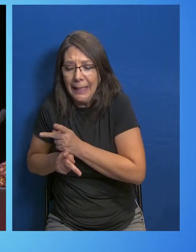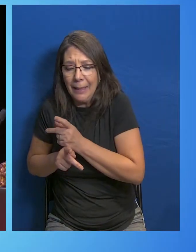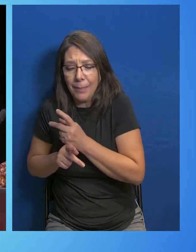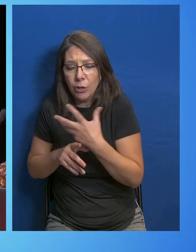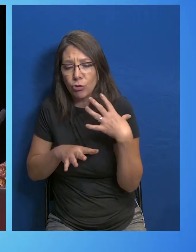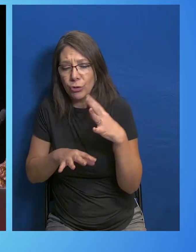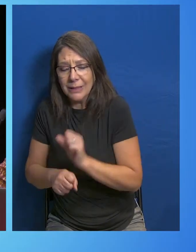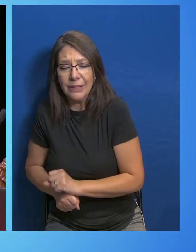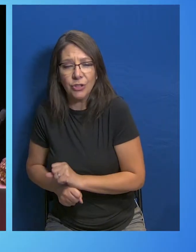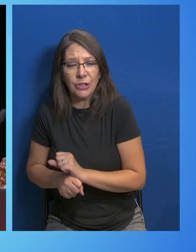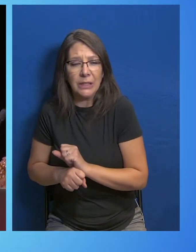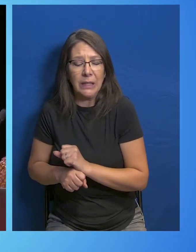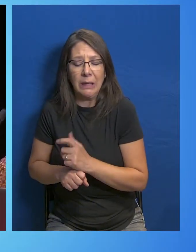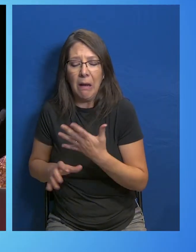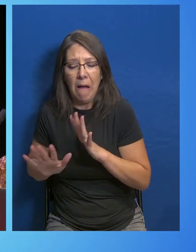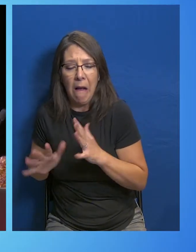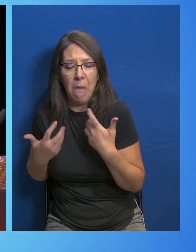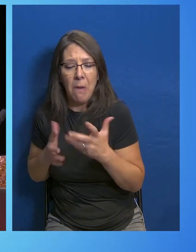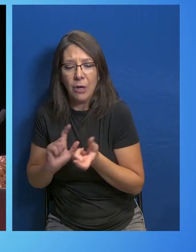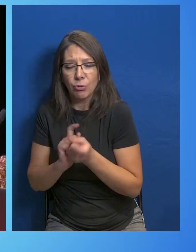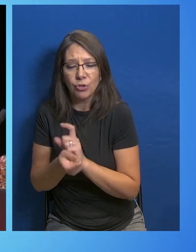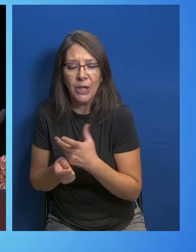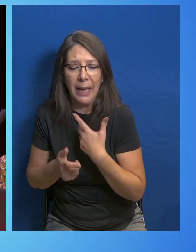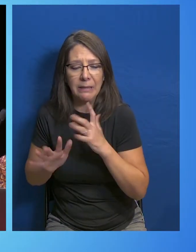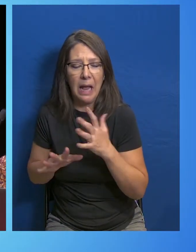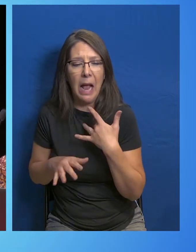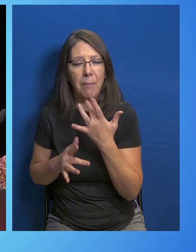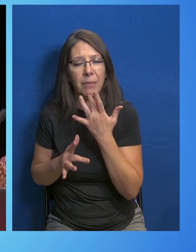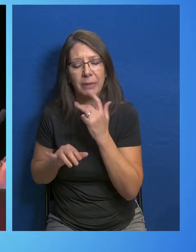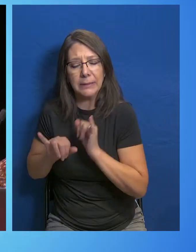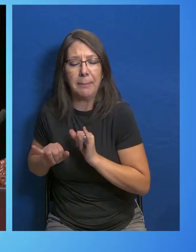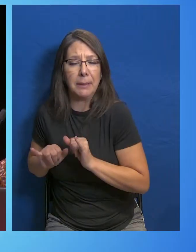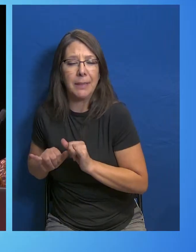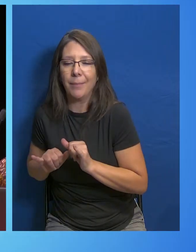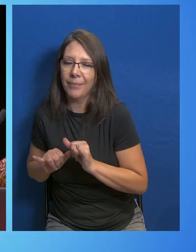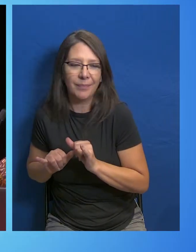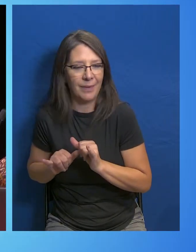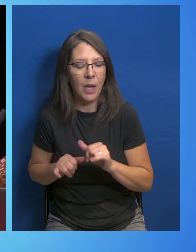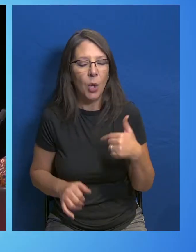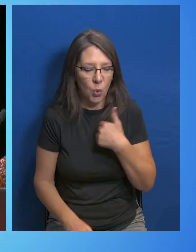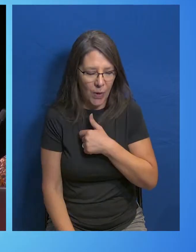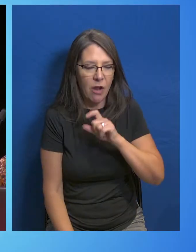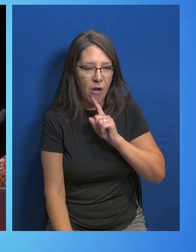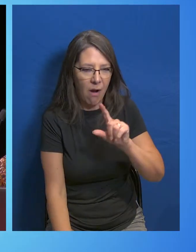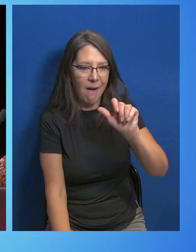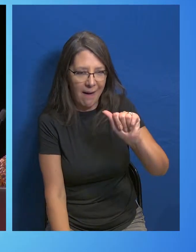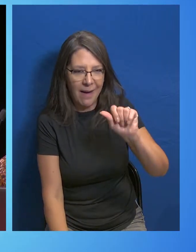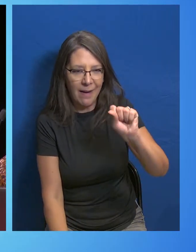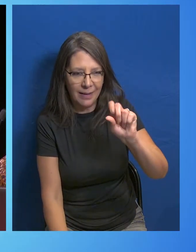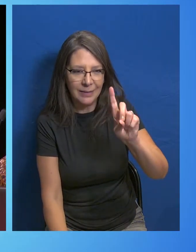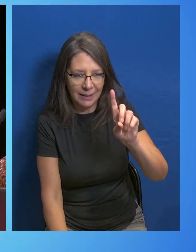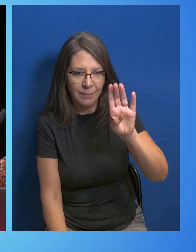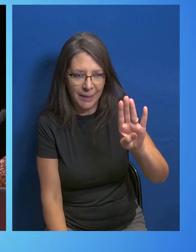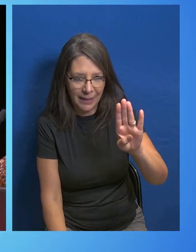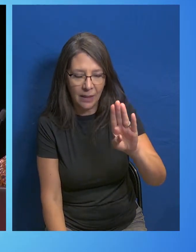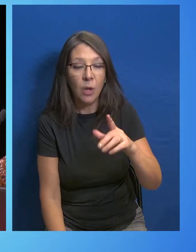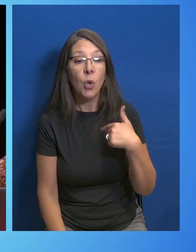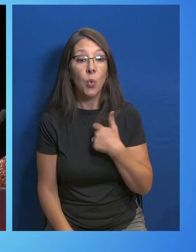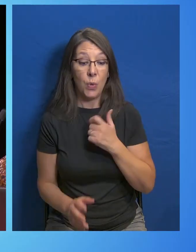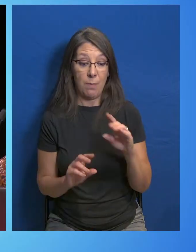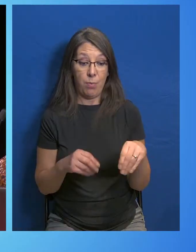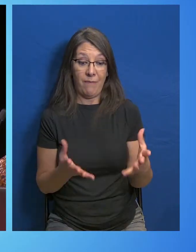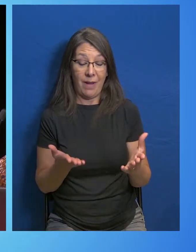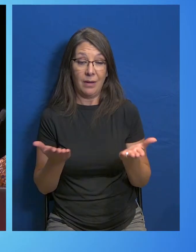or to resist change out of habit. We are the Arizona State Schools for the Deaf and Blind. We are here to serve students